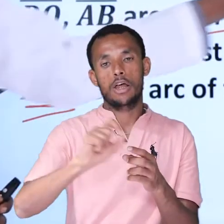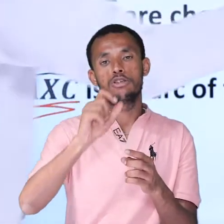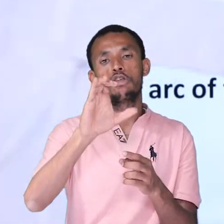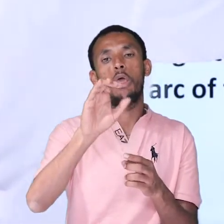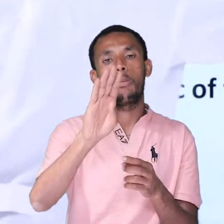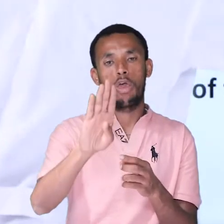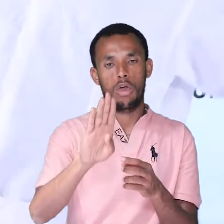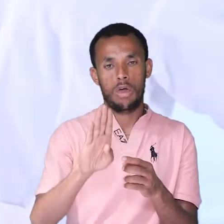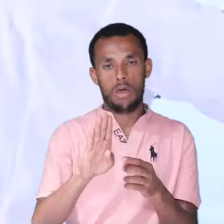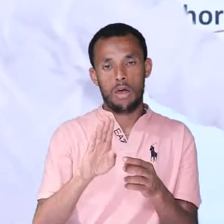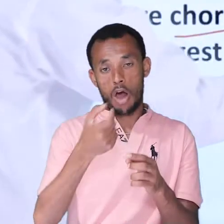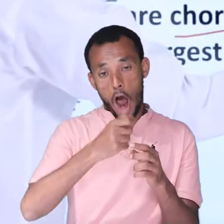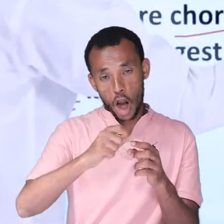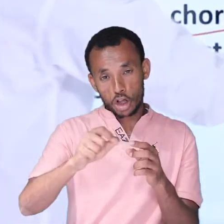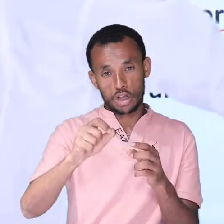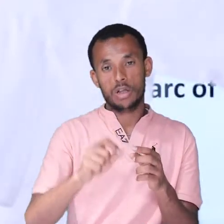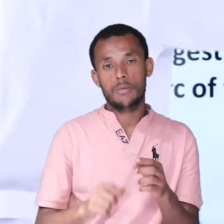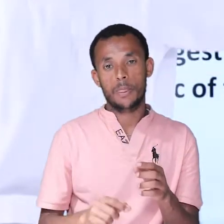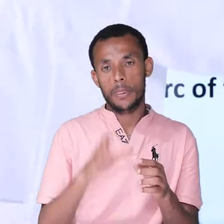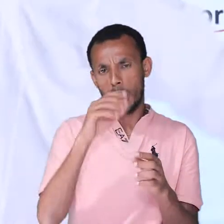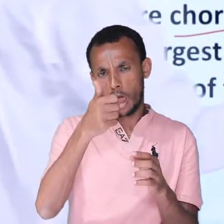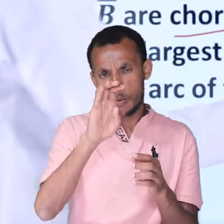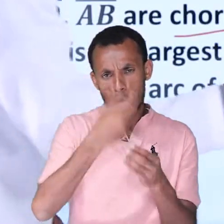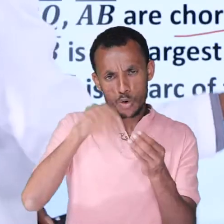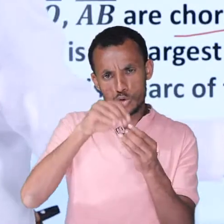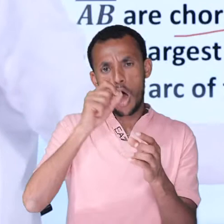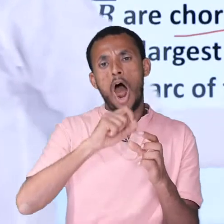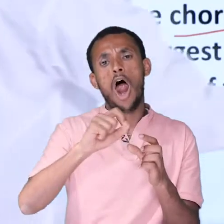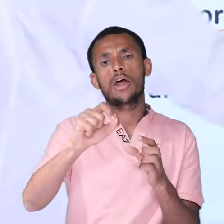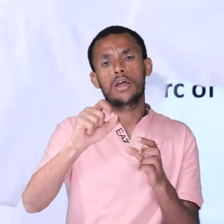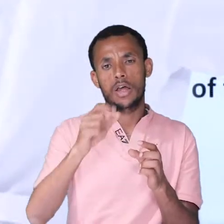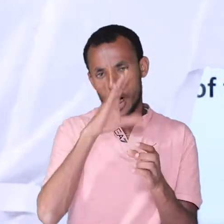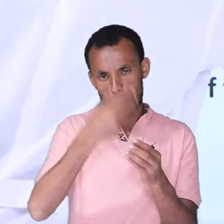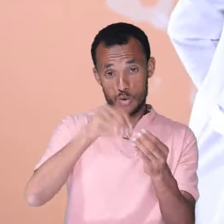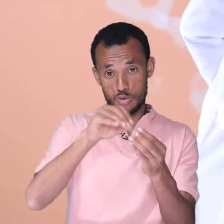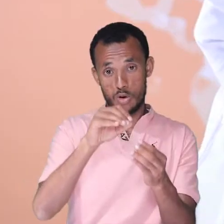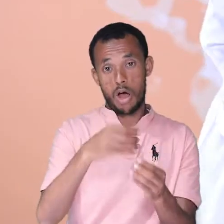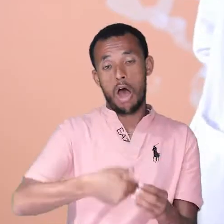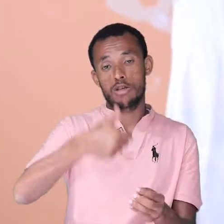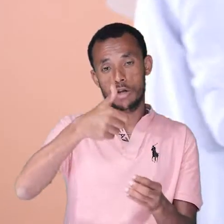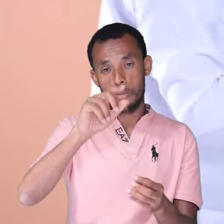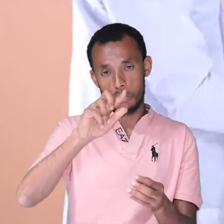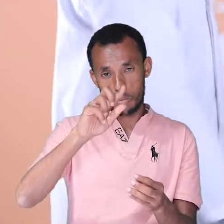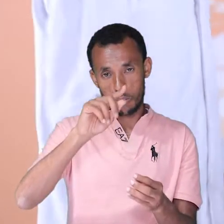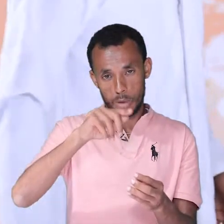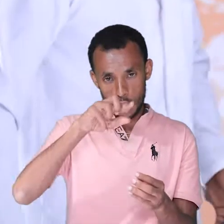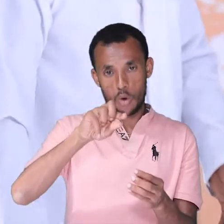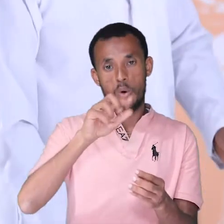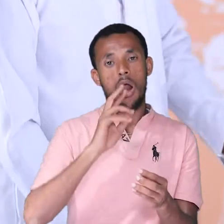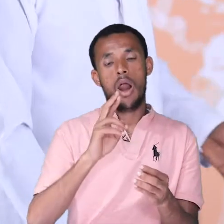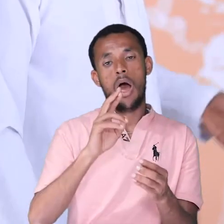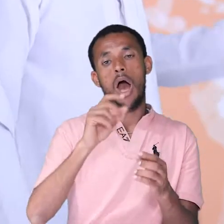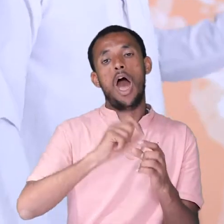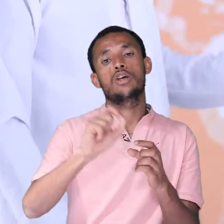CB. CP is also other arc. AB is also another arc. And also PQ are arcs of